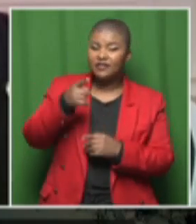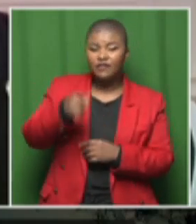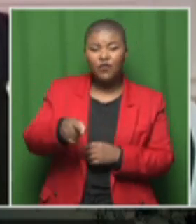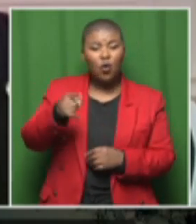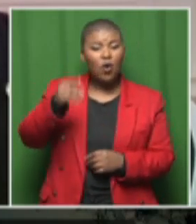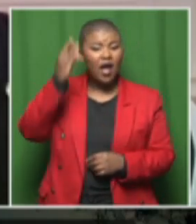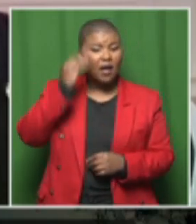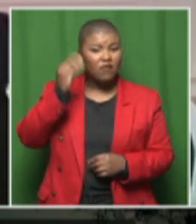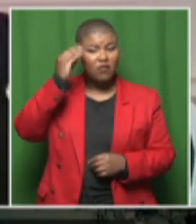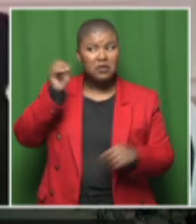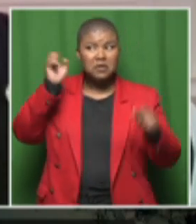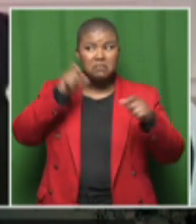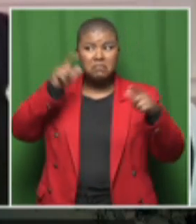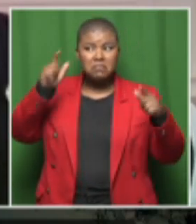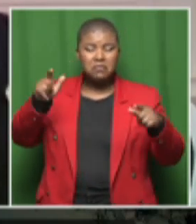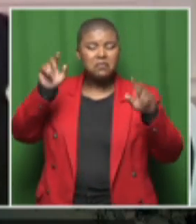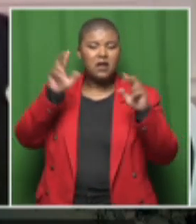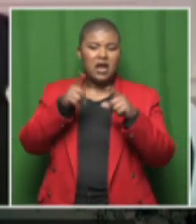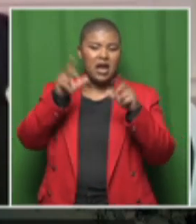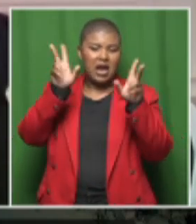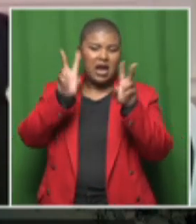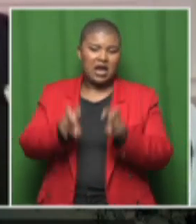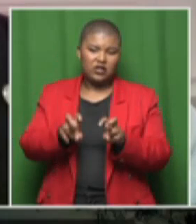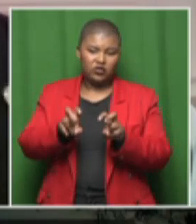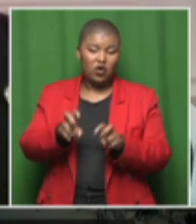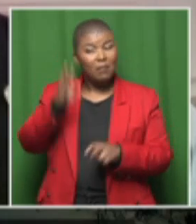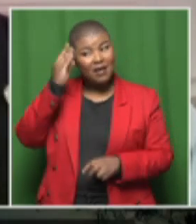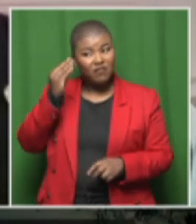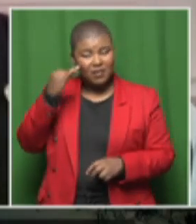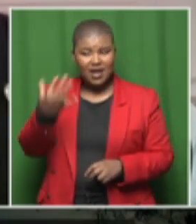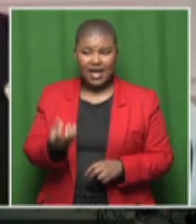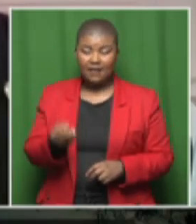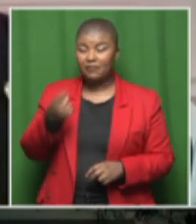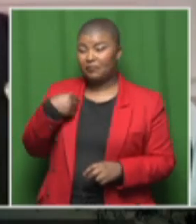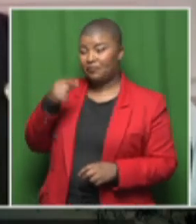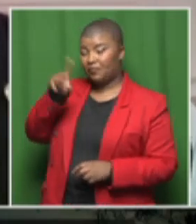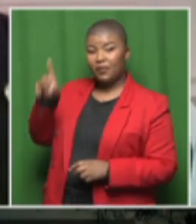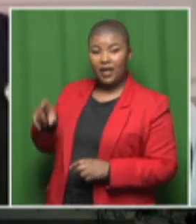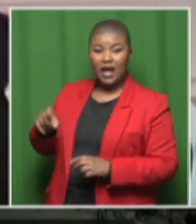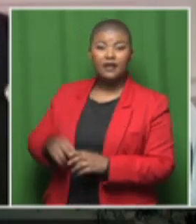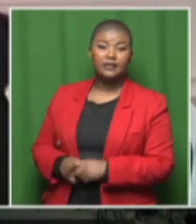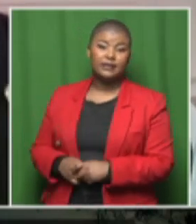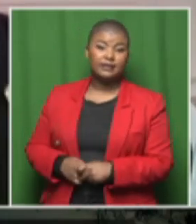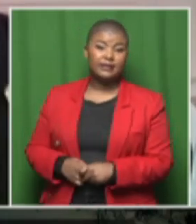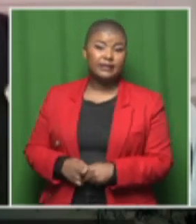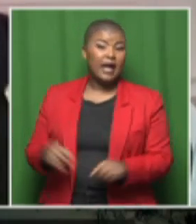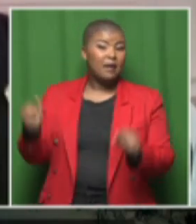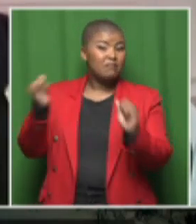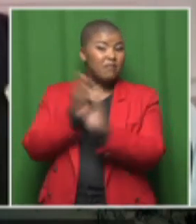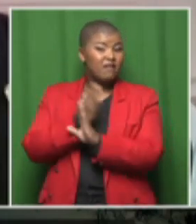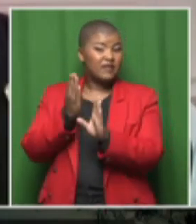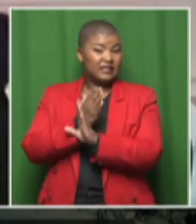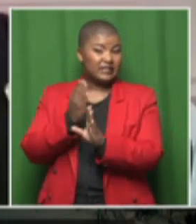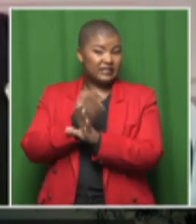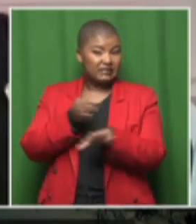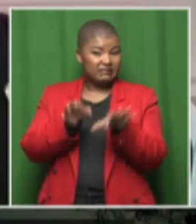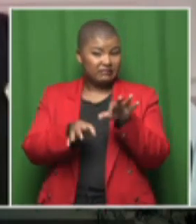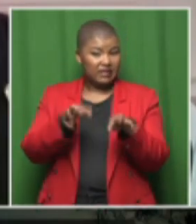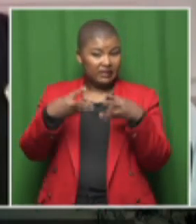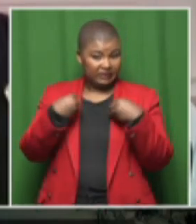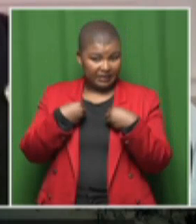Eskom information and data. So the question is, are private parties allowed to